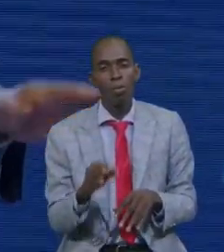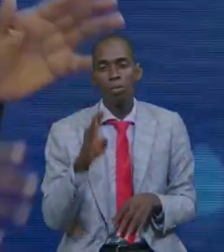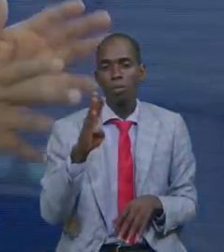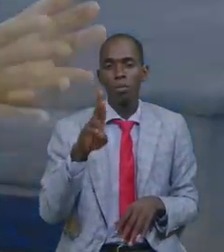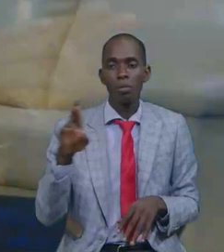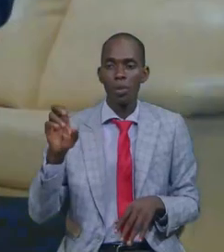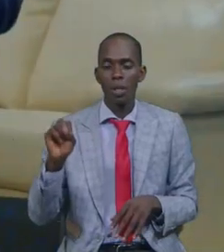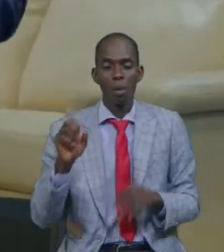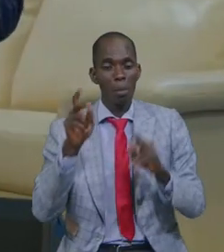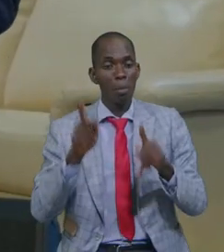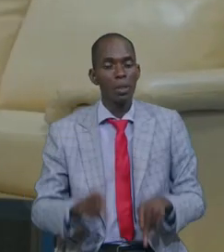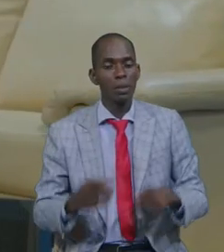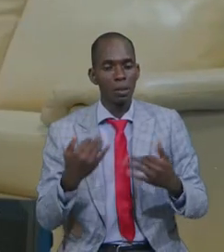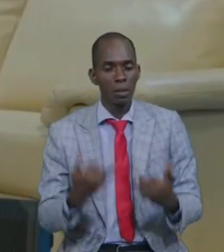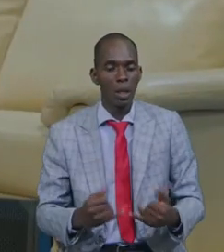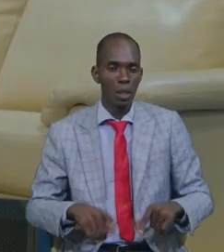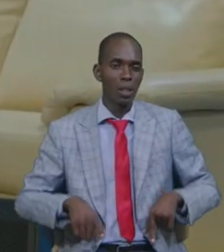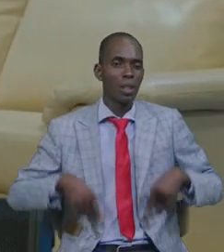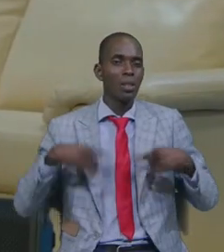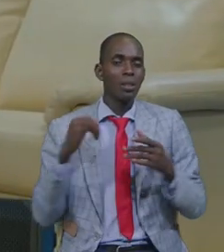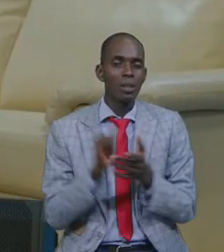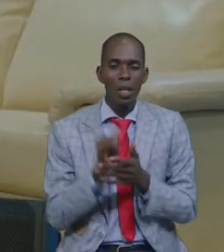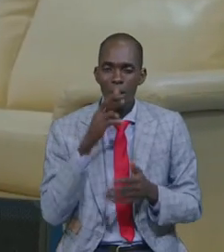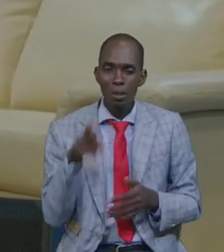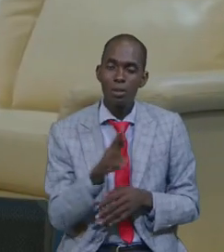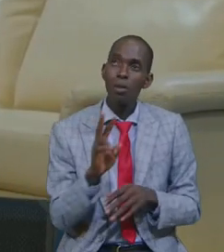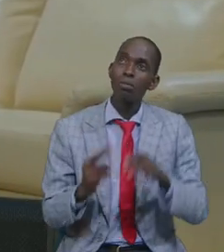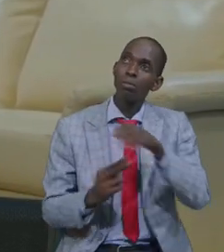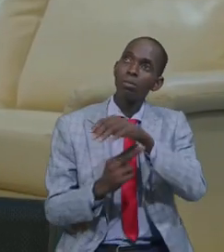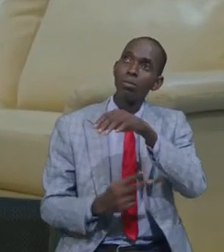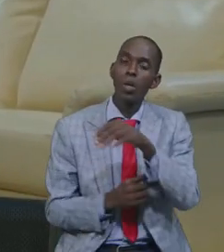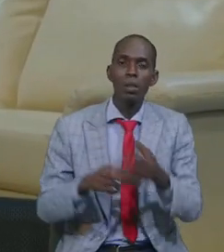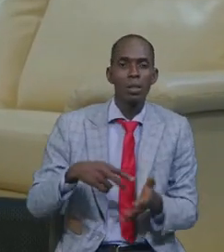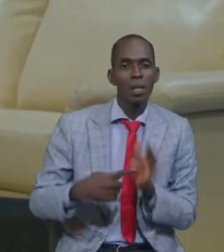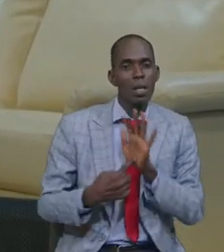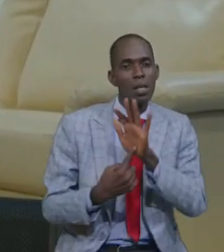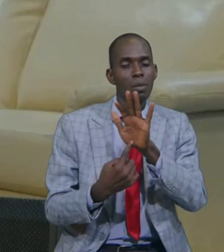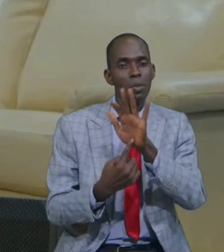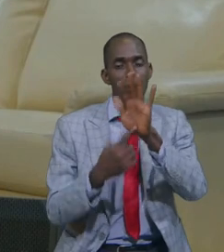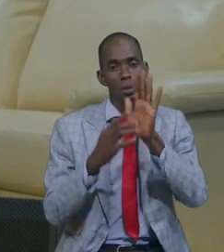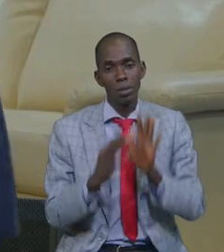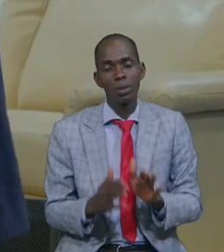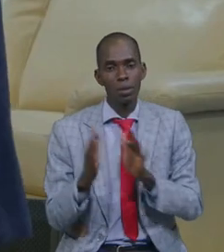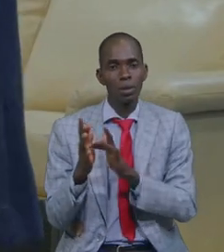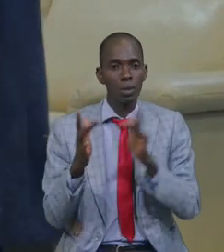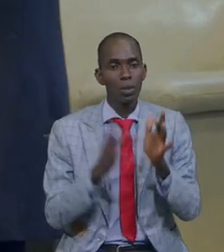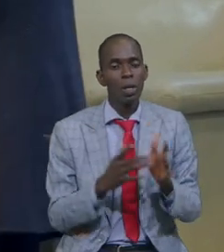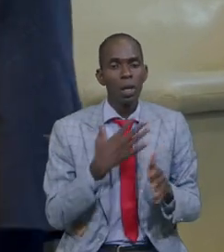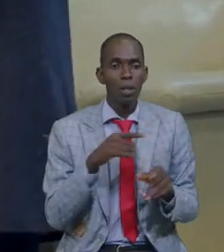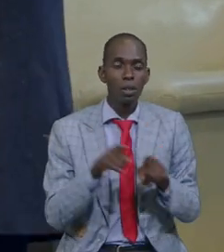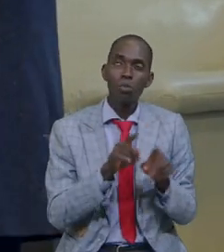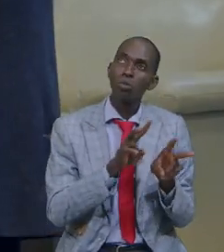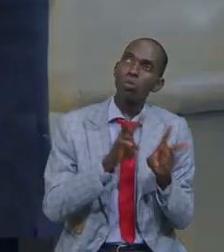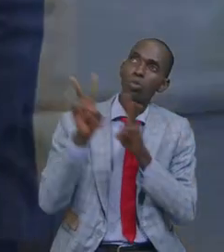That's representing Jesus. And tonight, as you look at Jesus and look upon Jesus, all